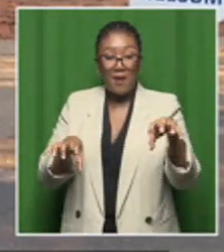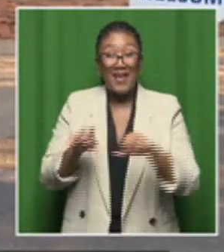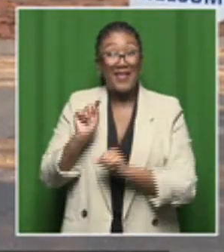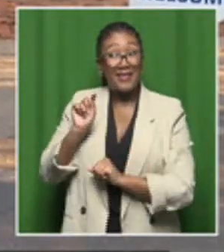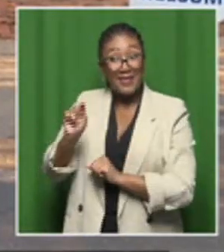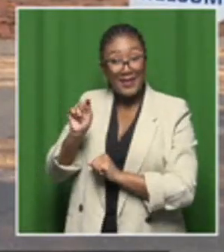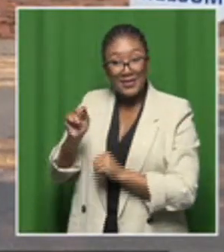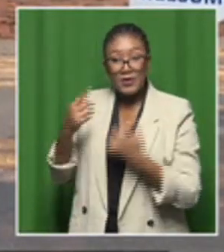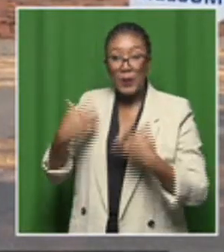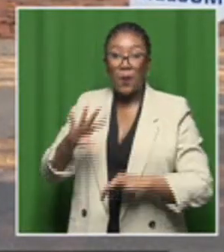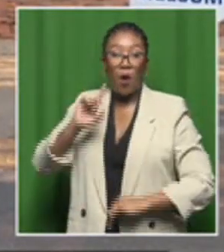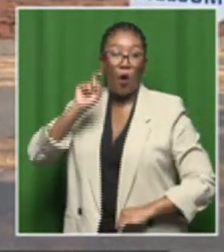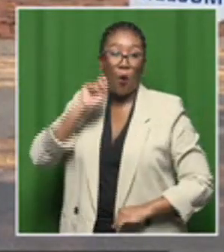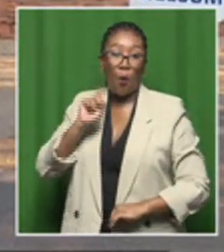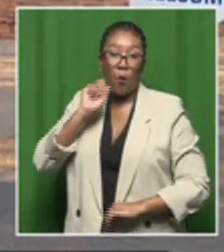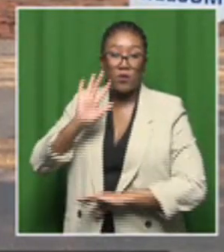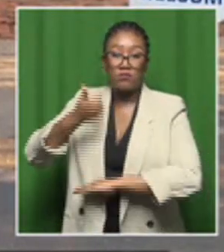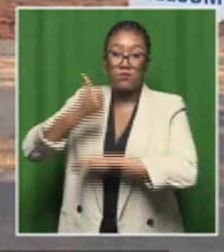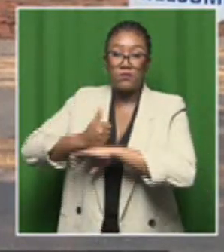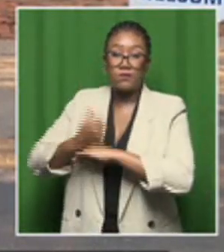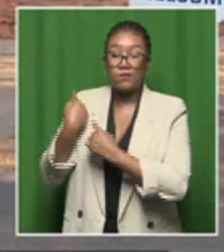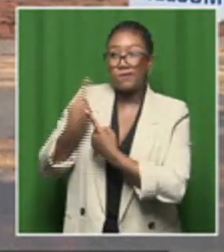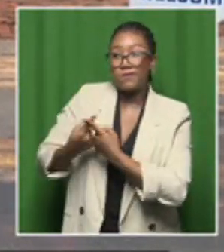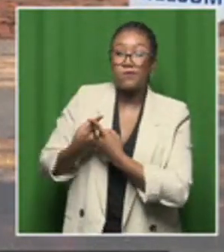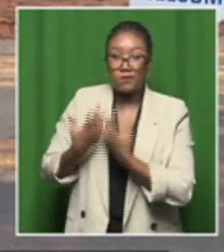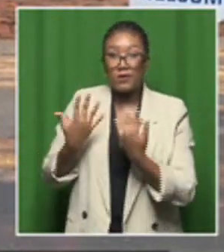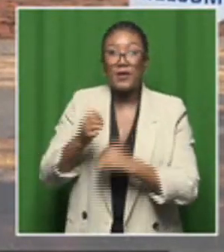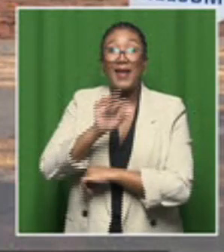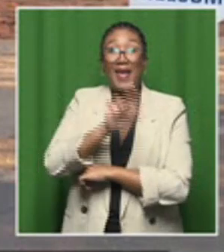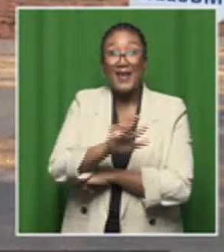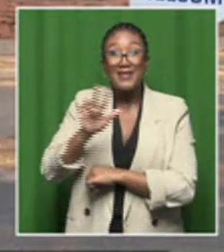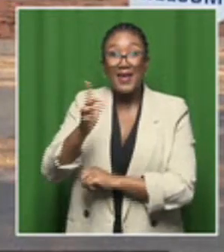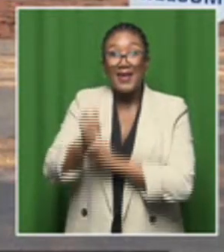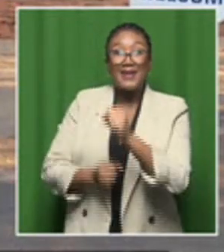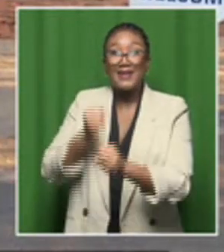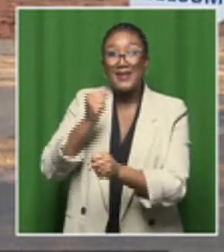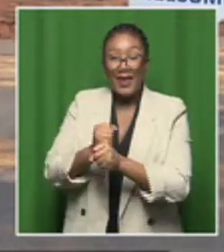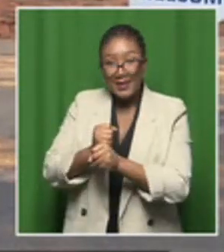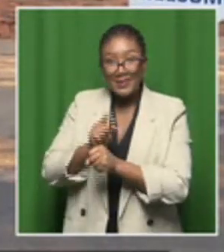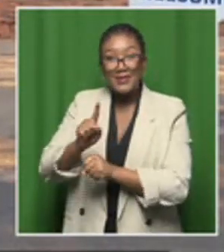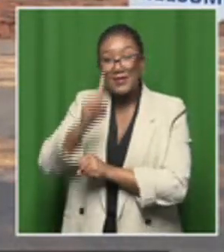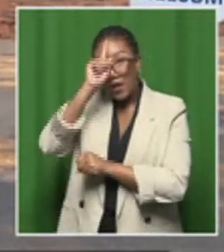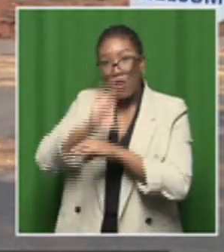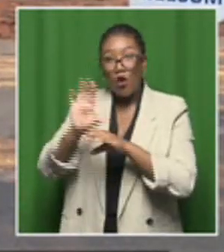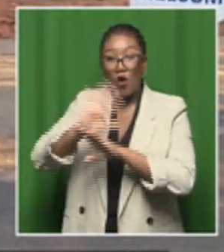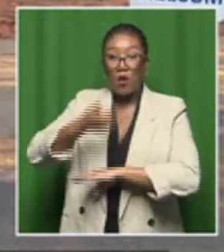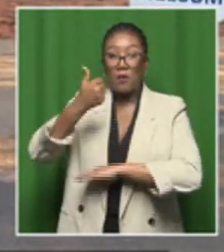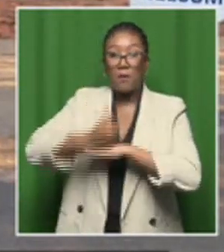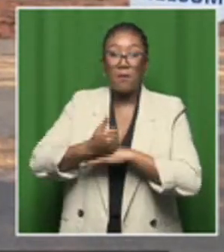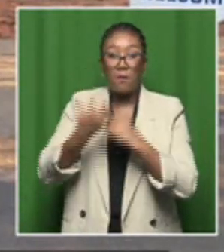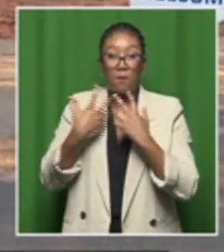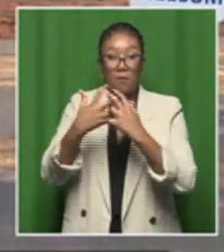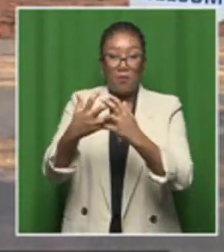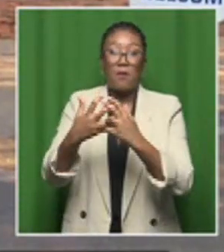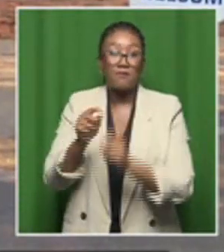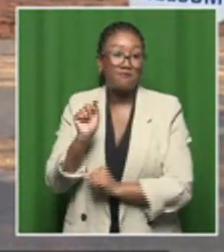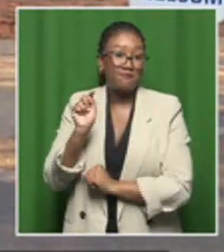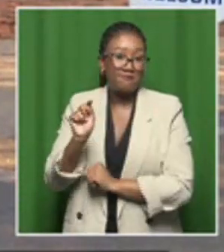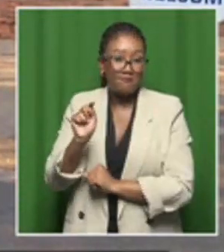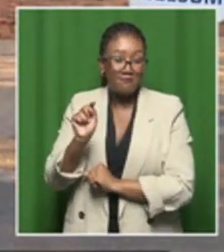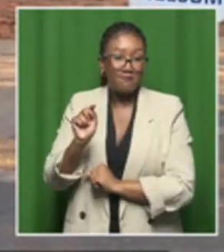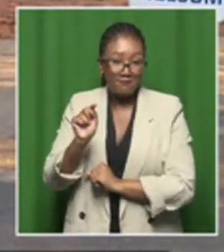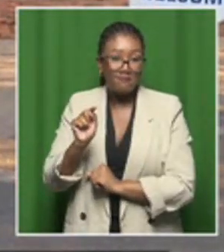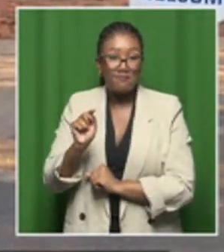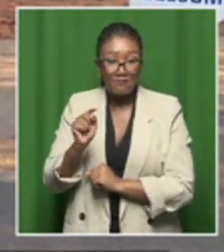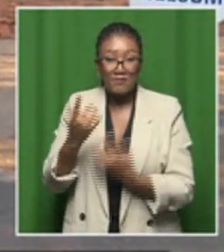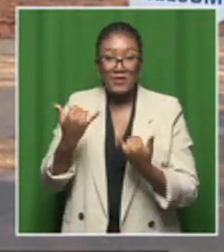one, that we are broadcasting from. This one is 88 years old. And in fact, this used to be a part of, and it still is, a